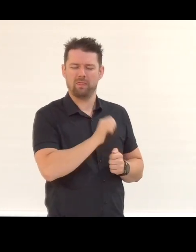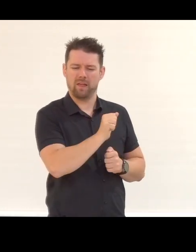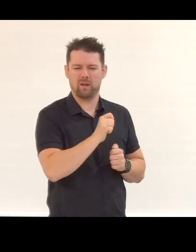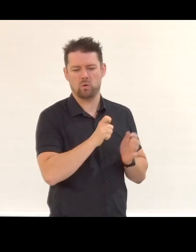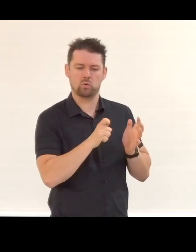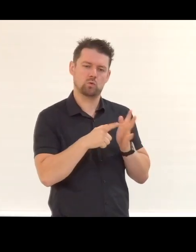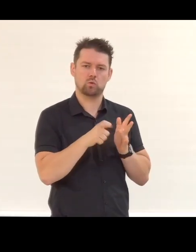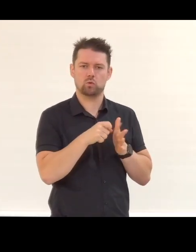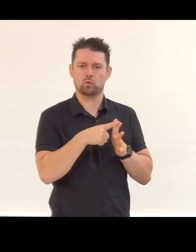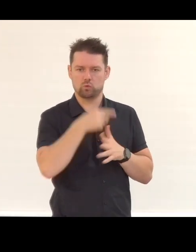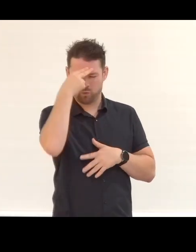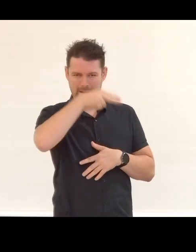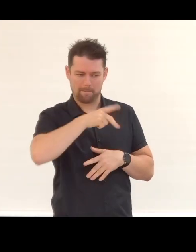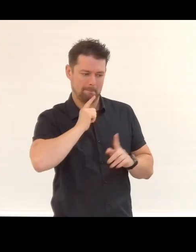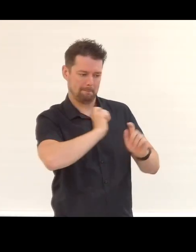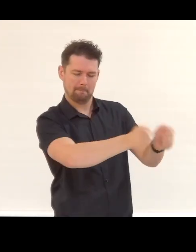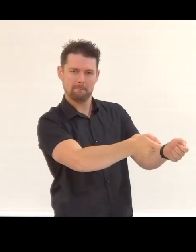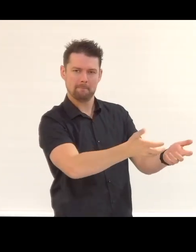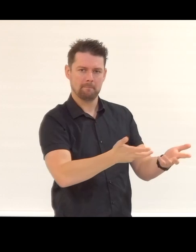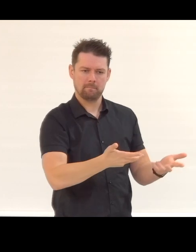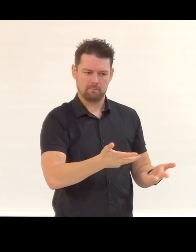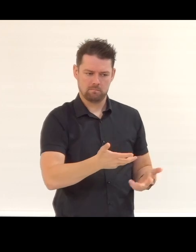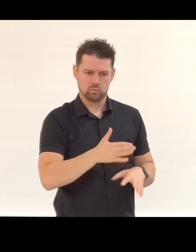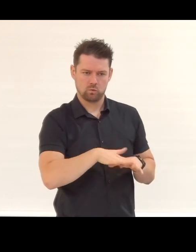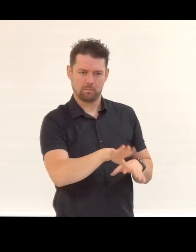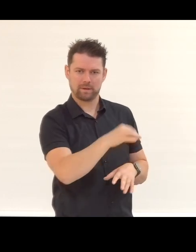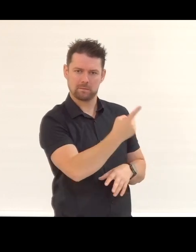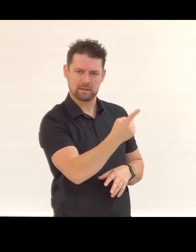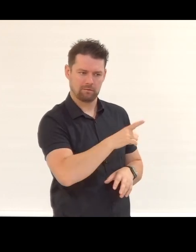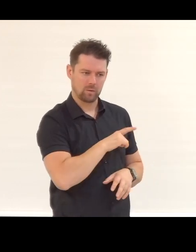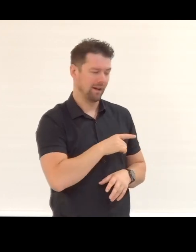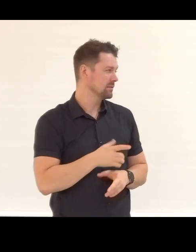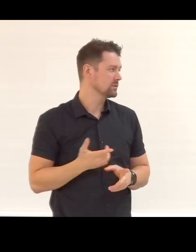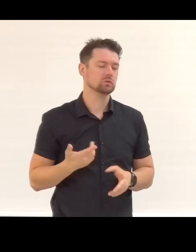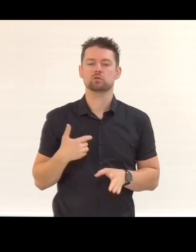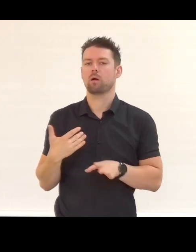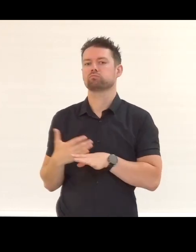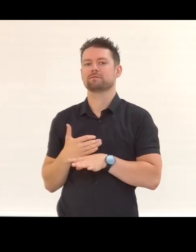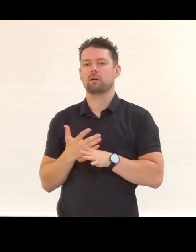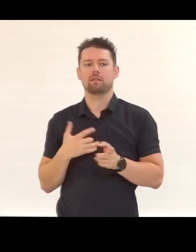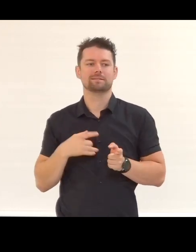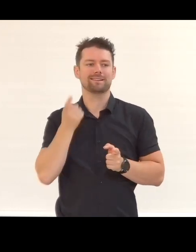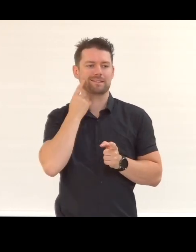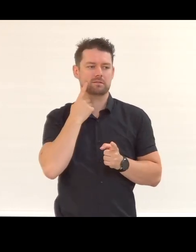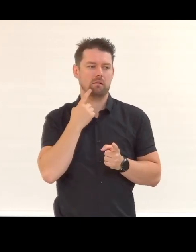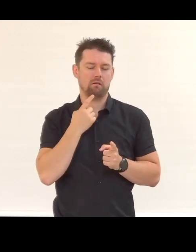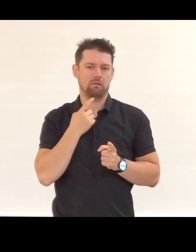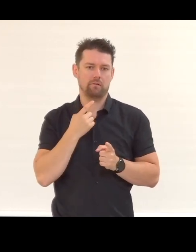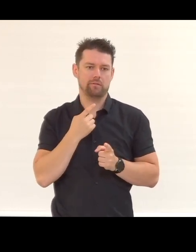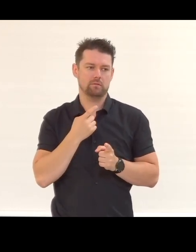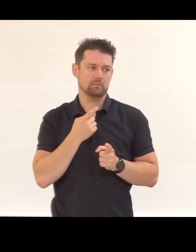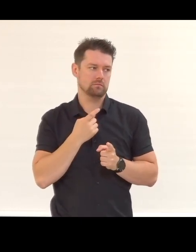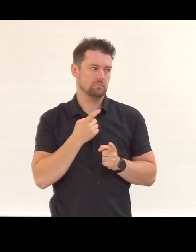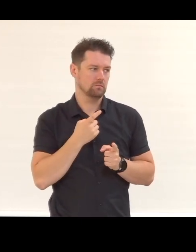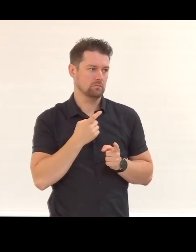instead of obliging them to use one of those? It's just practical, to be honest. It's easy that person alpha